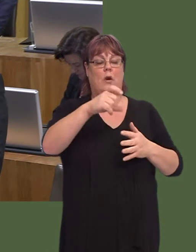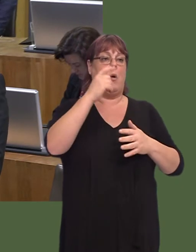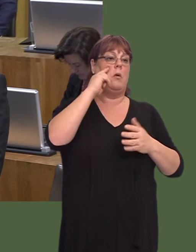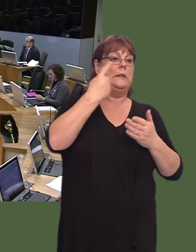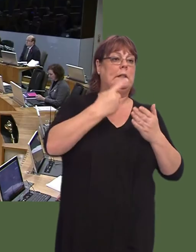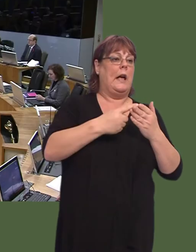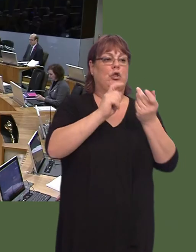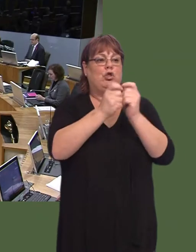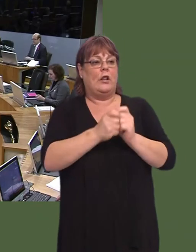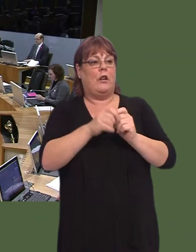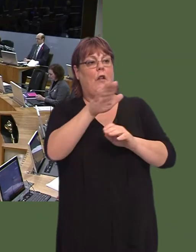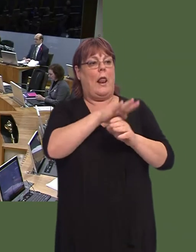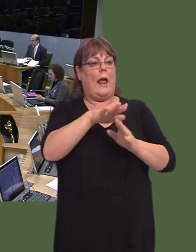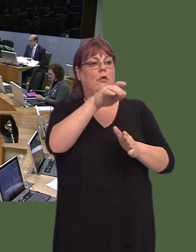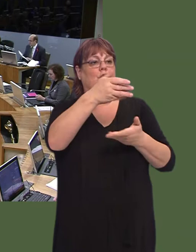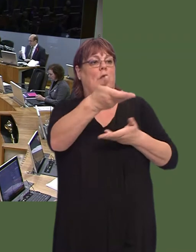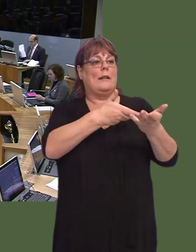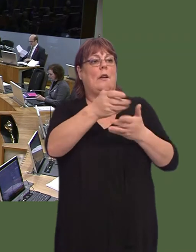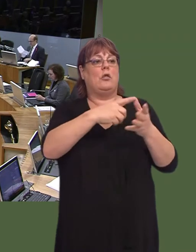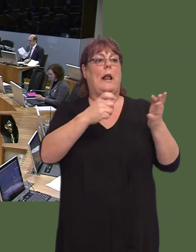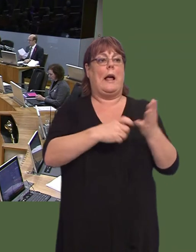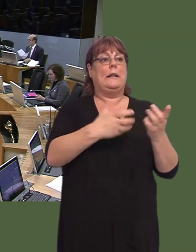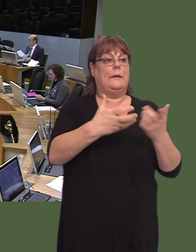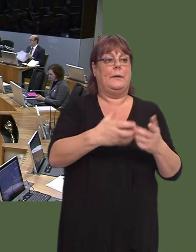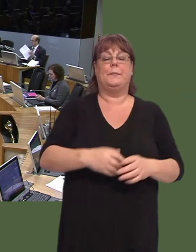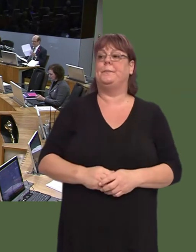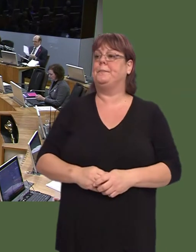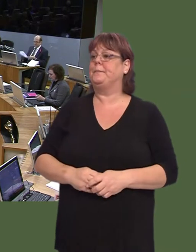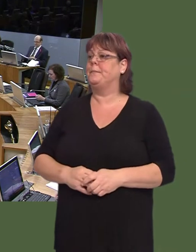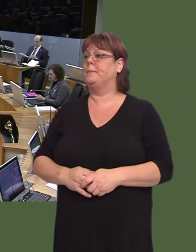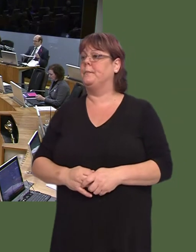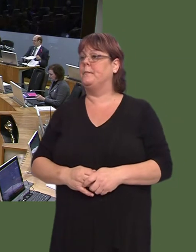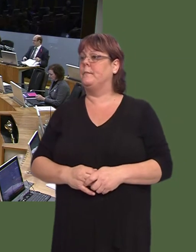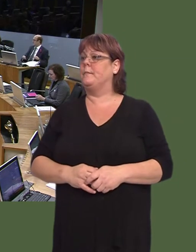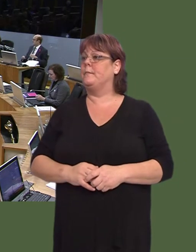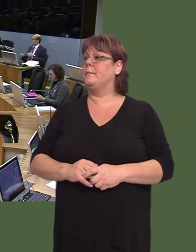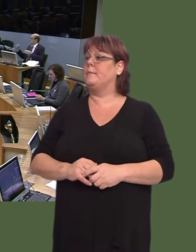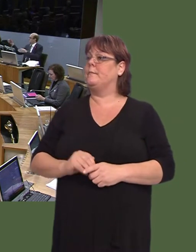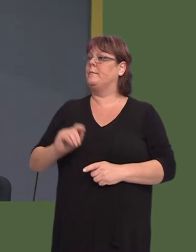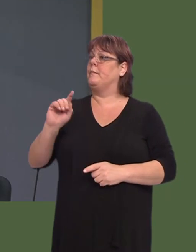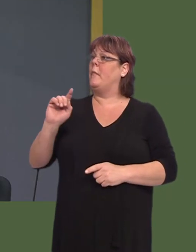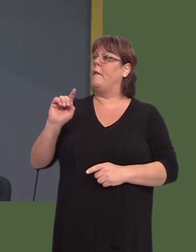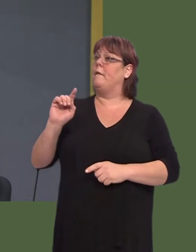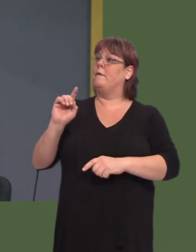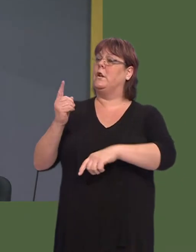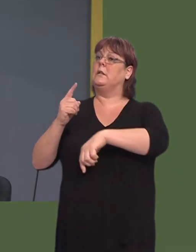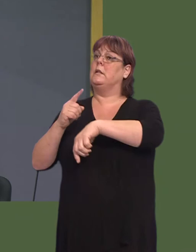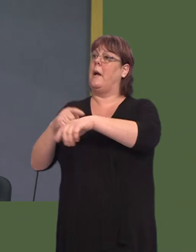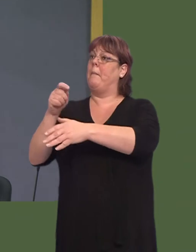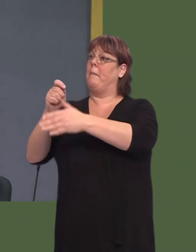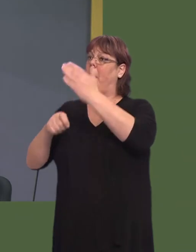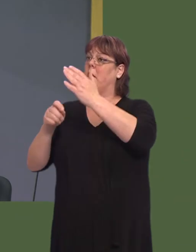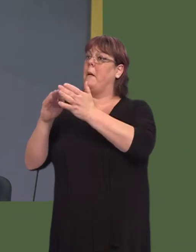tax. Mick Antonov. First Minister, one of the things that first-time buyers in Monmouth share